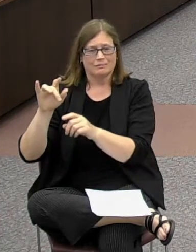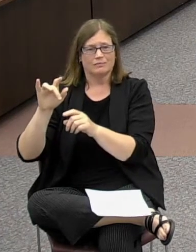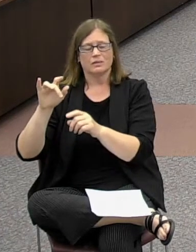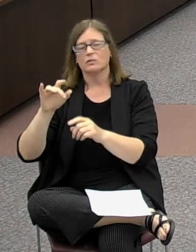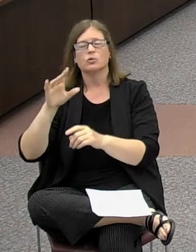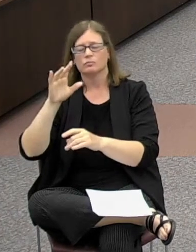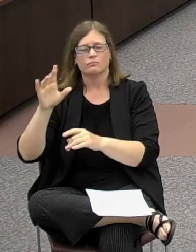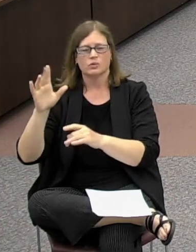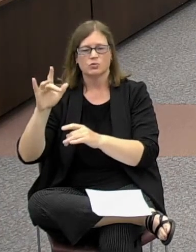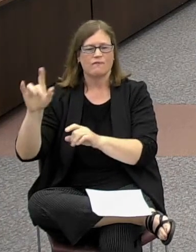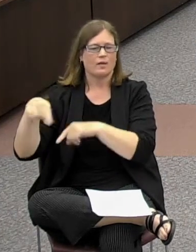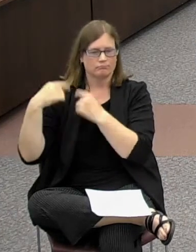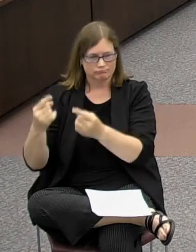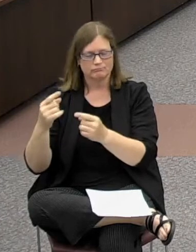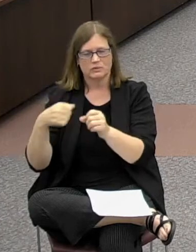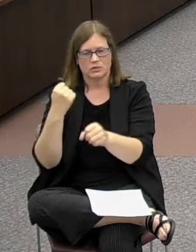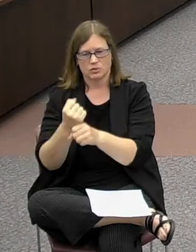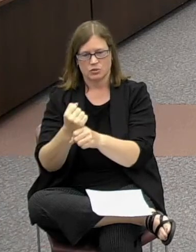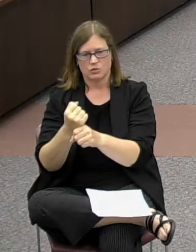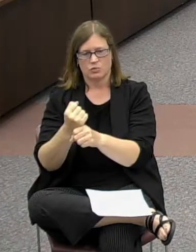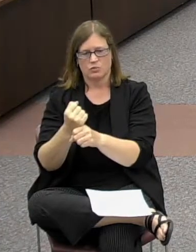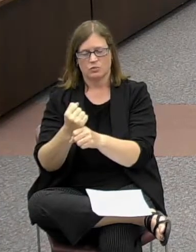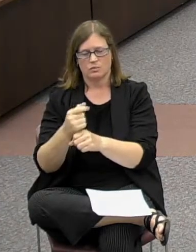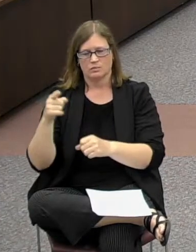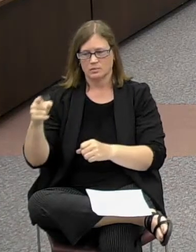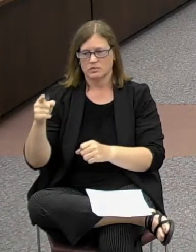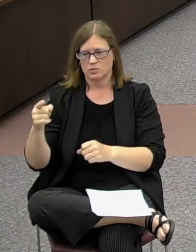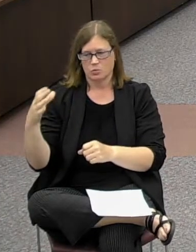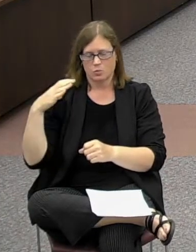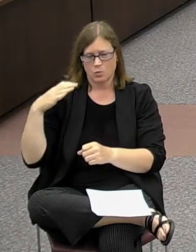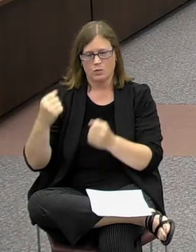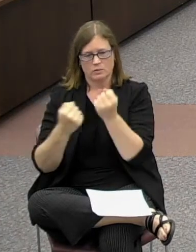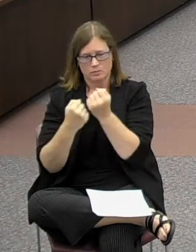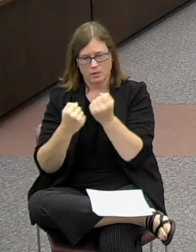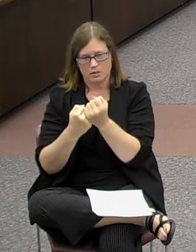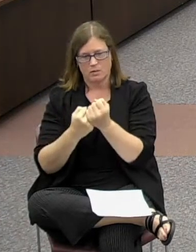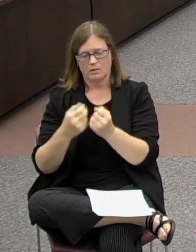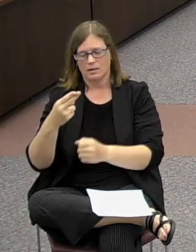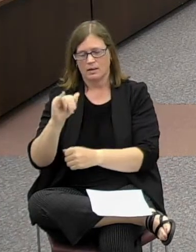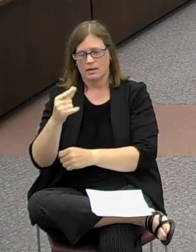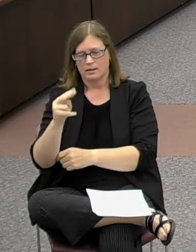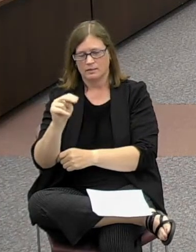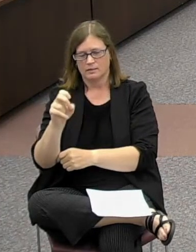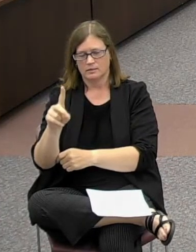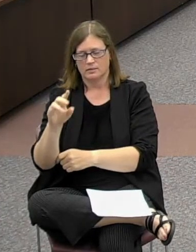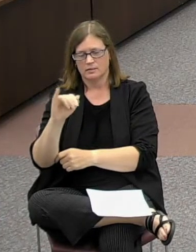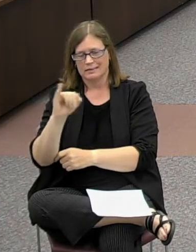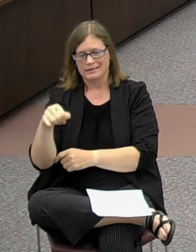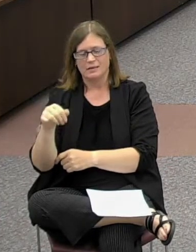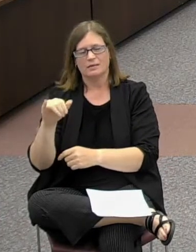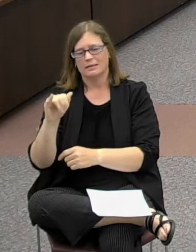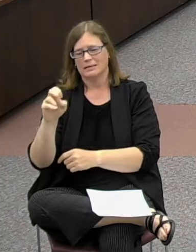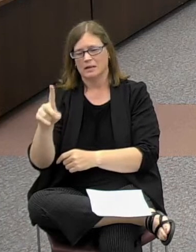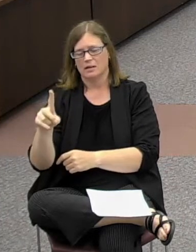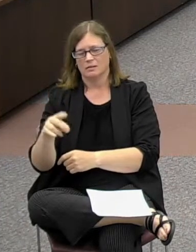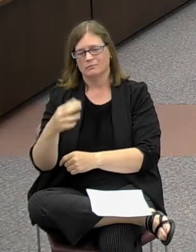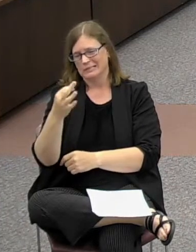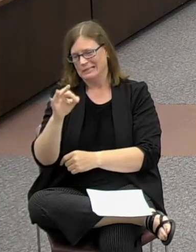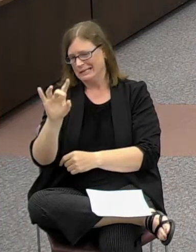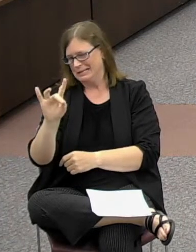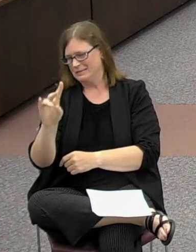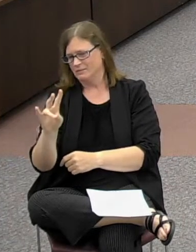educator. She served as coach and sponsor and a mentor and general education teacher in Highland, Indiana, starting in 1997.